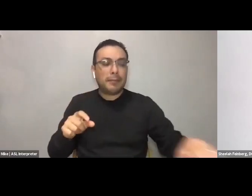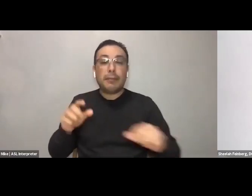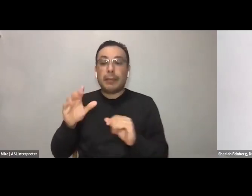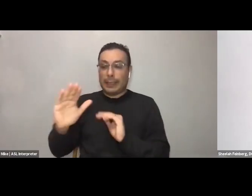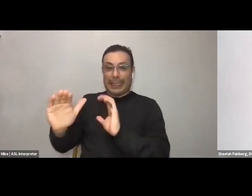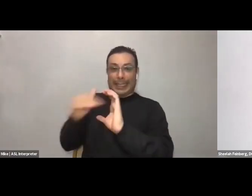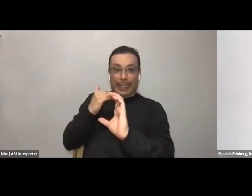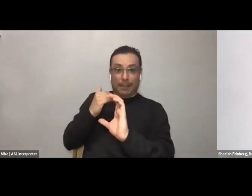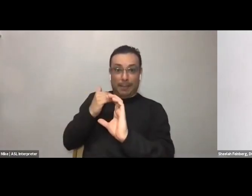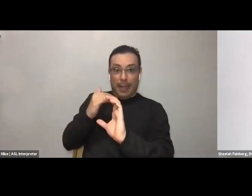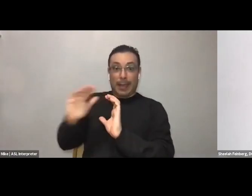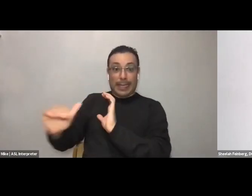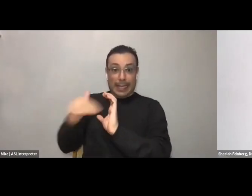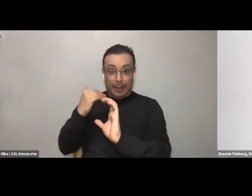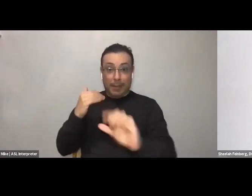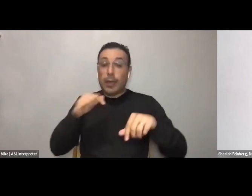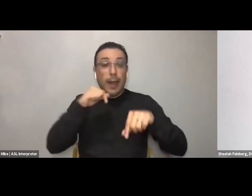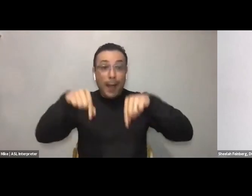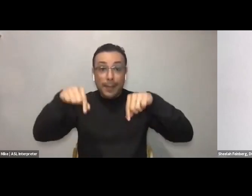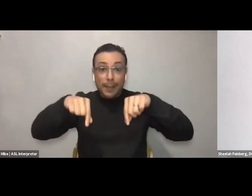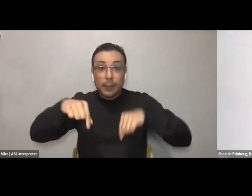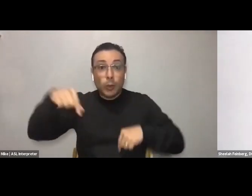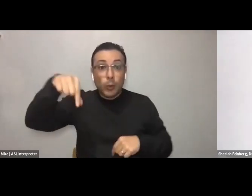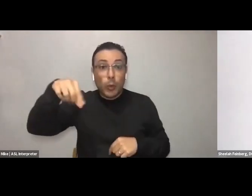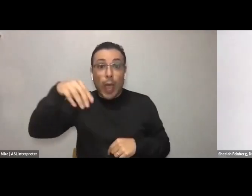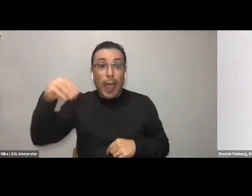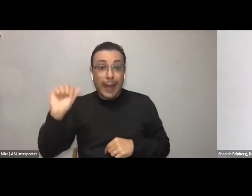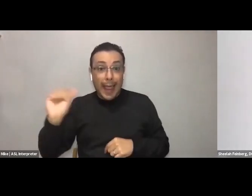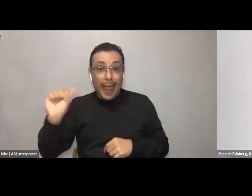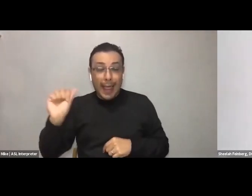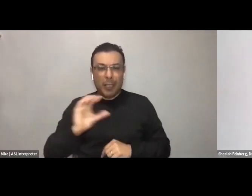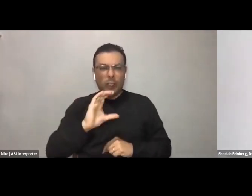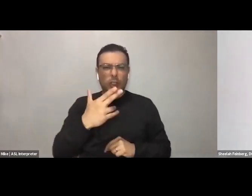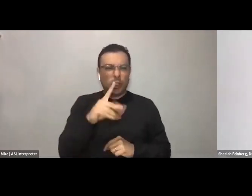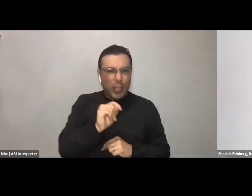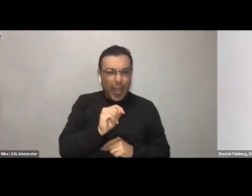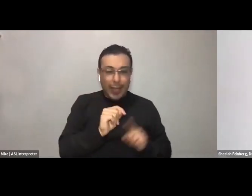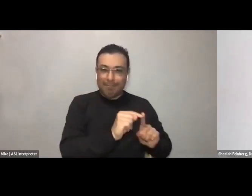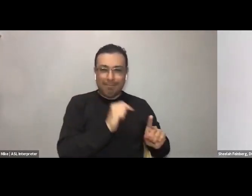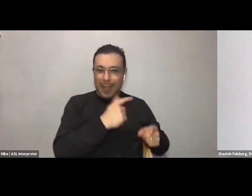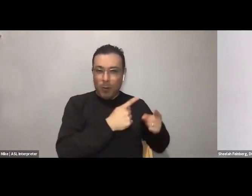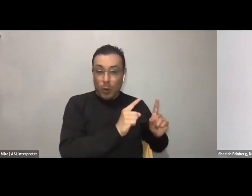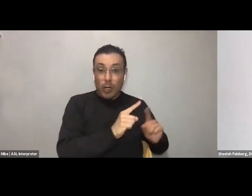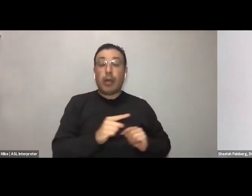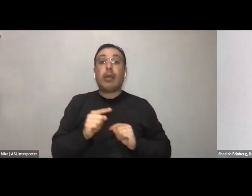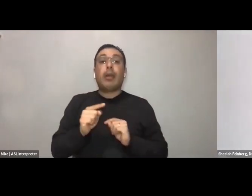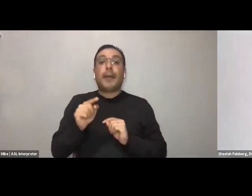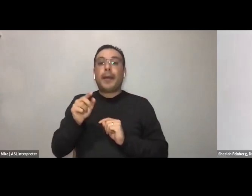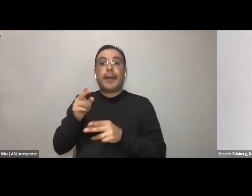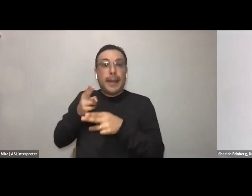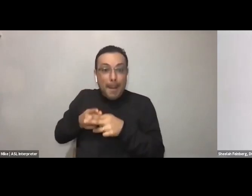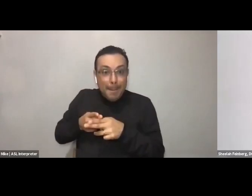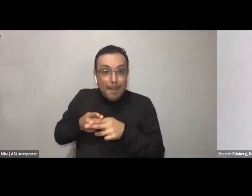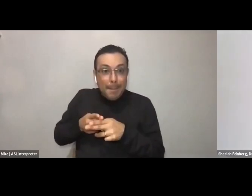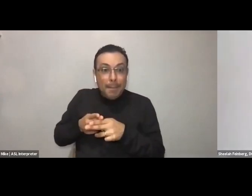rather than using the chat feature, which will not be active during this event. If you do not wish to have either your